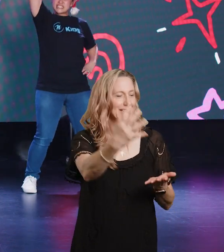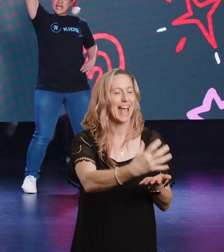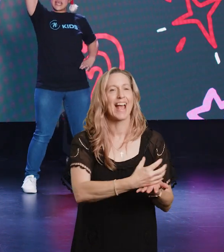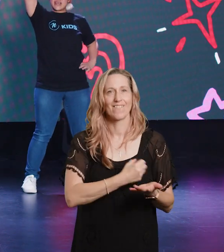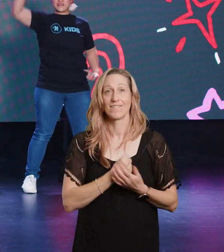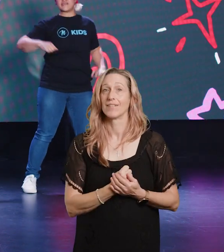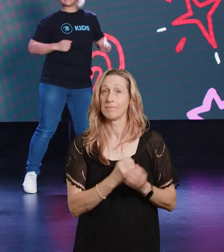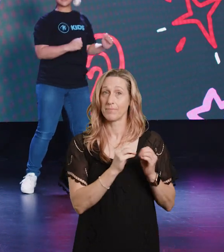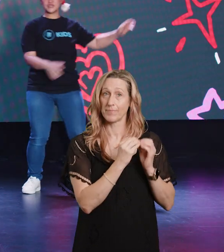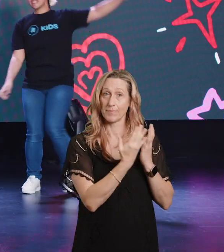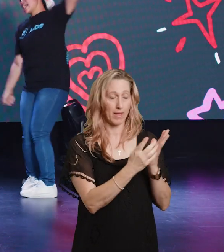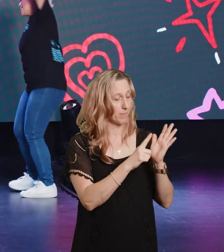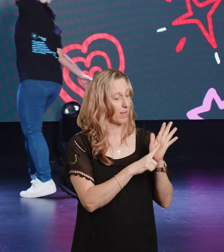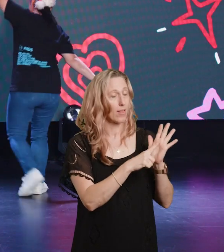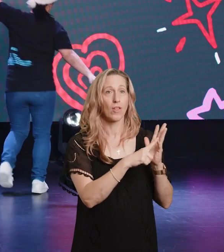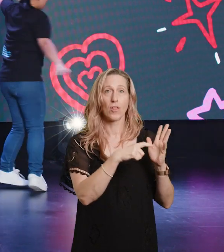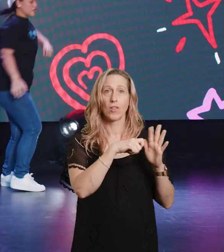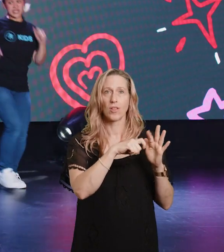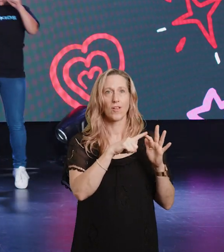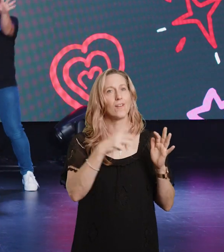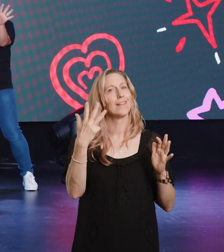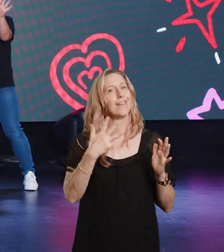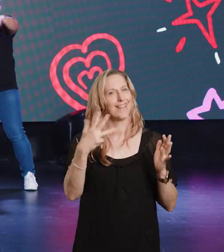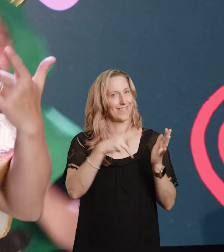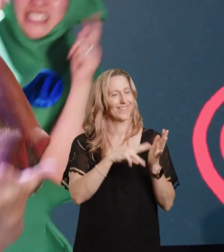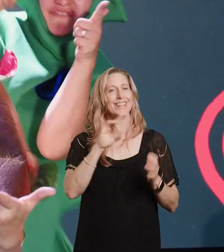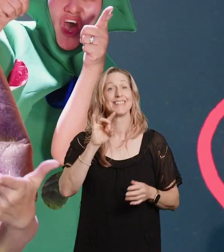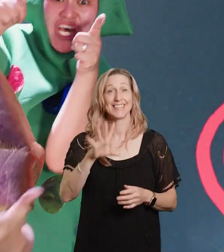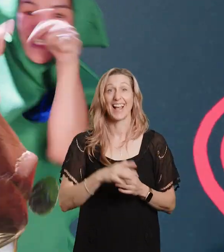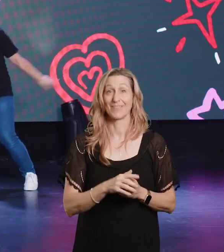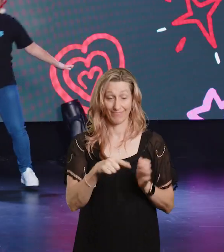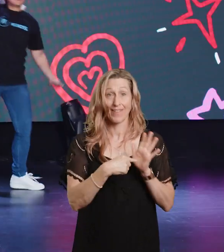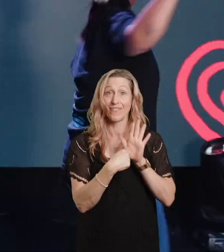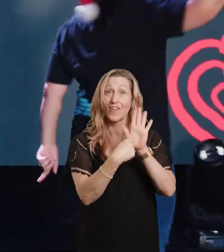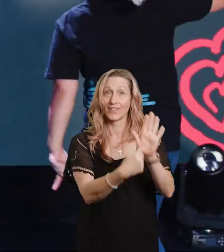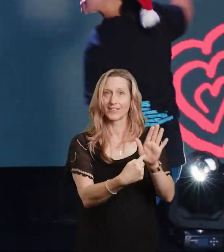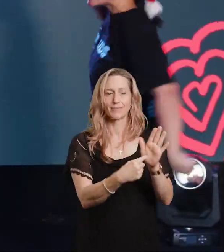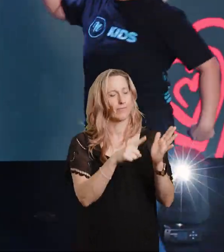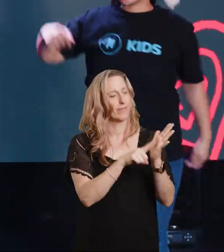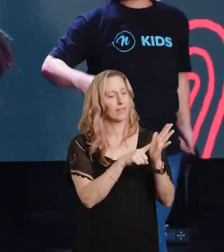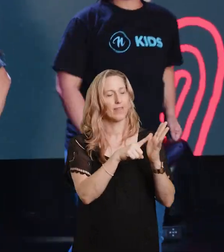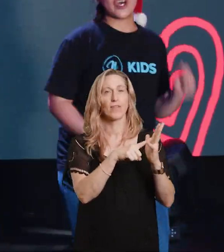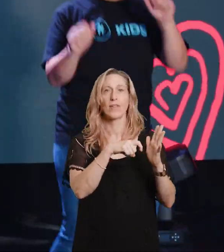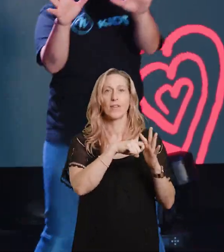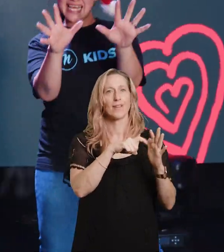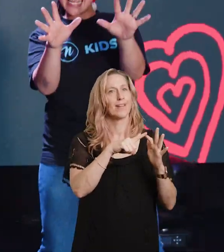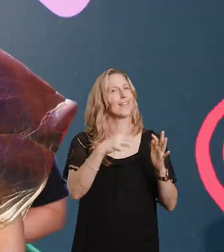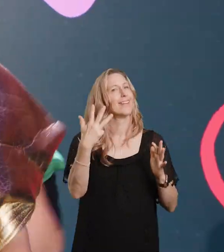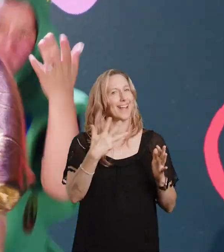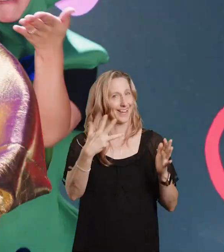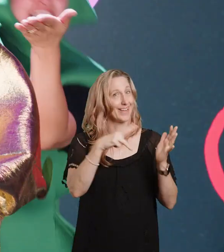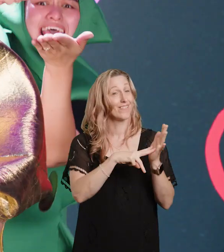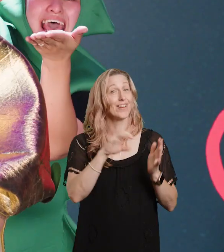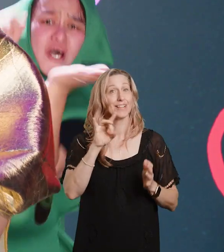came to save. Luke 19 verse 10. That's a verse. Luke 19 verse